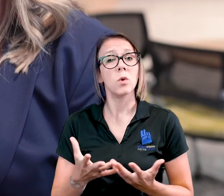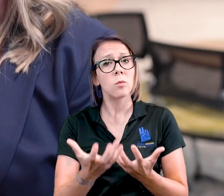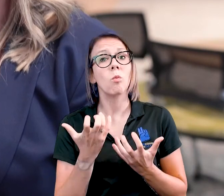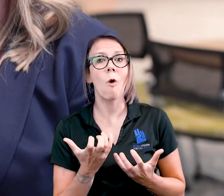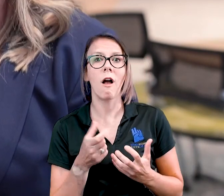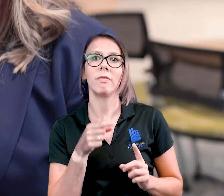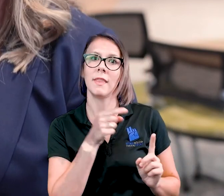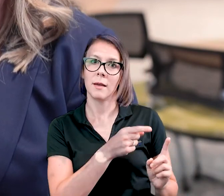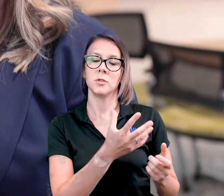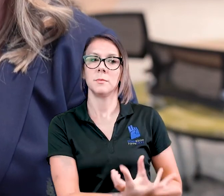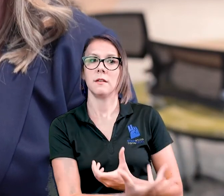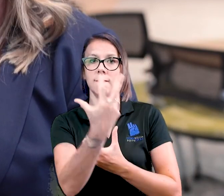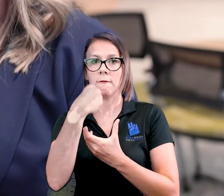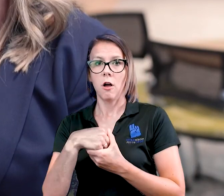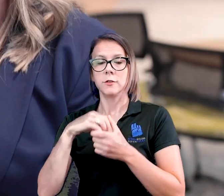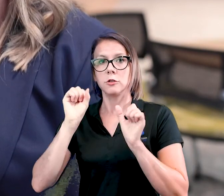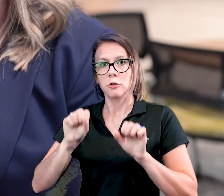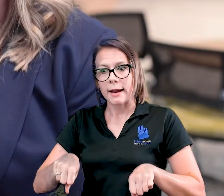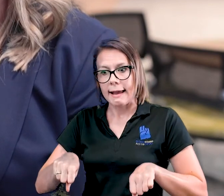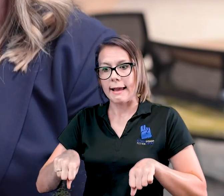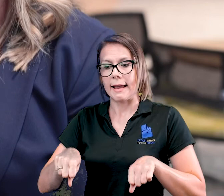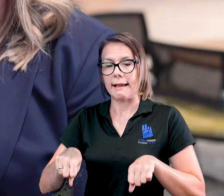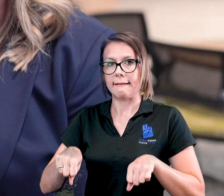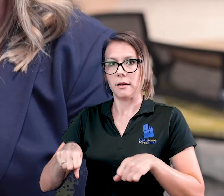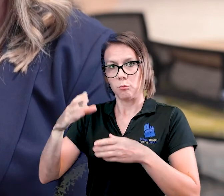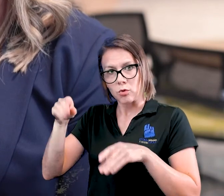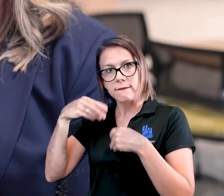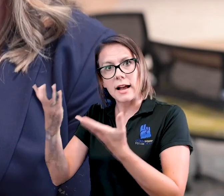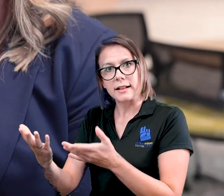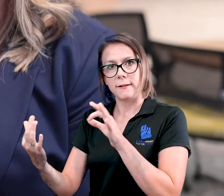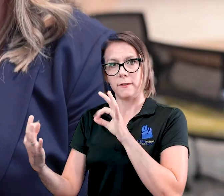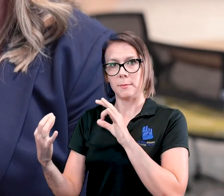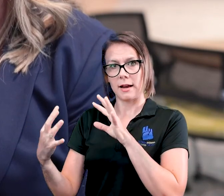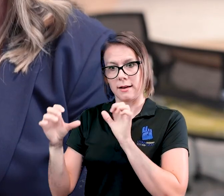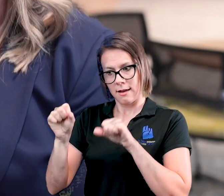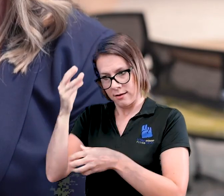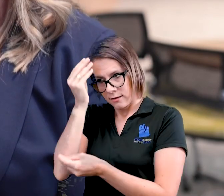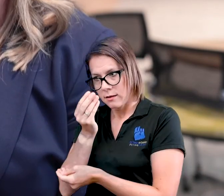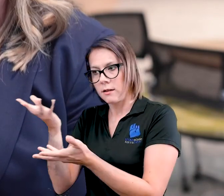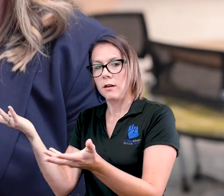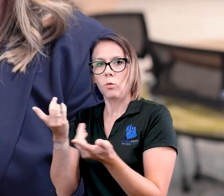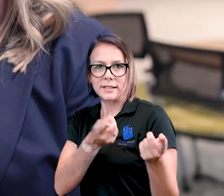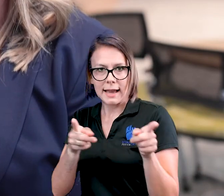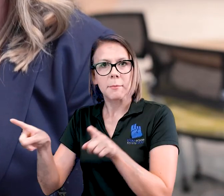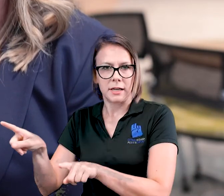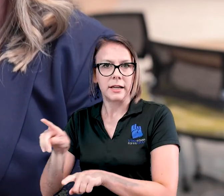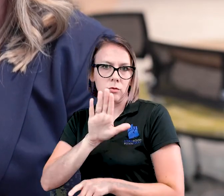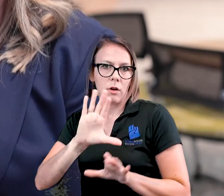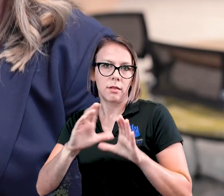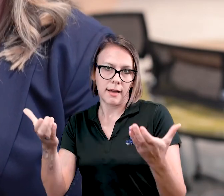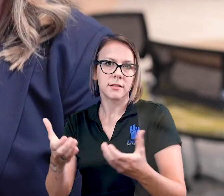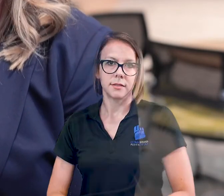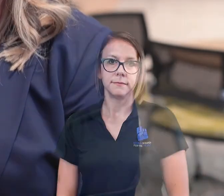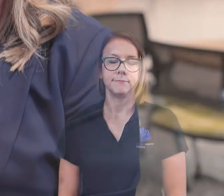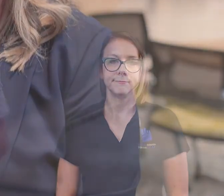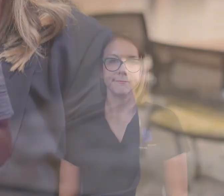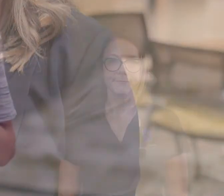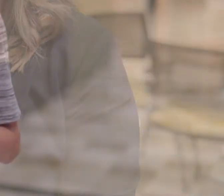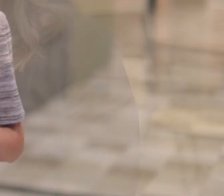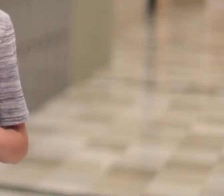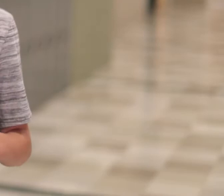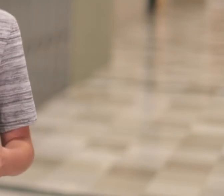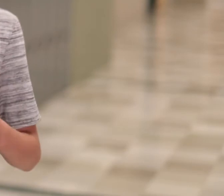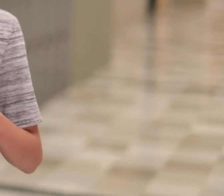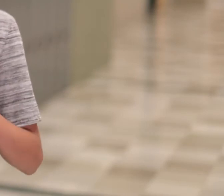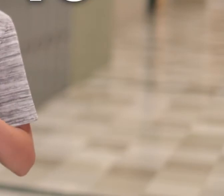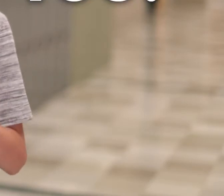interpreters to be a part of the IEP team so that they can give that feedback and communication about what's happening with the deaf student in your classroom.